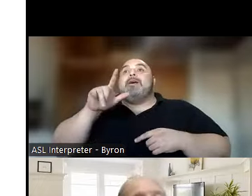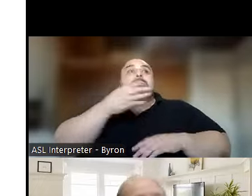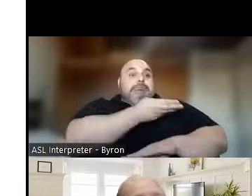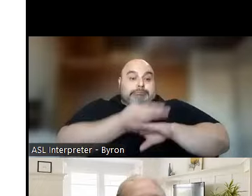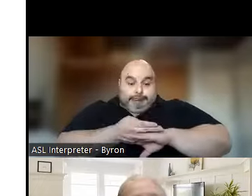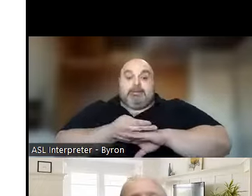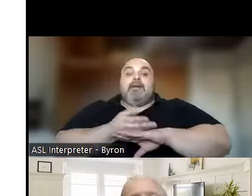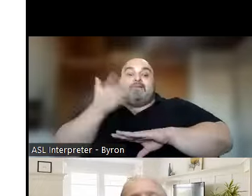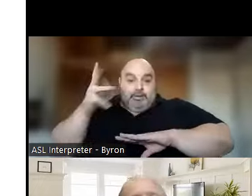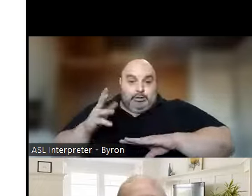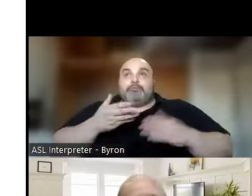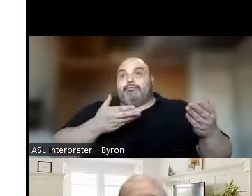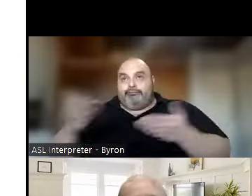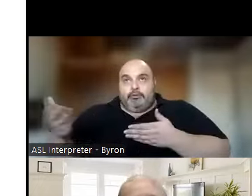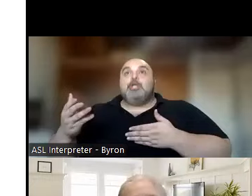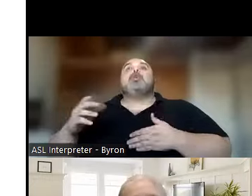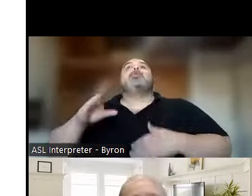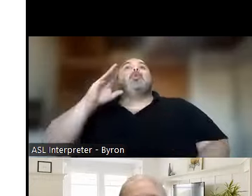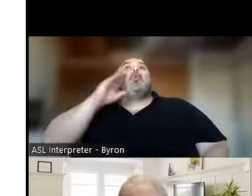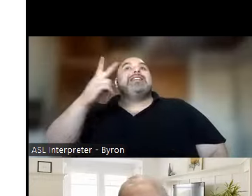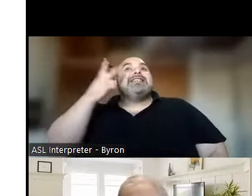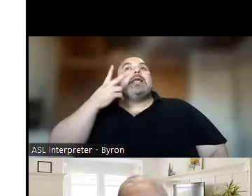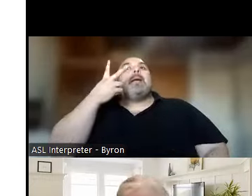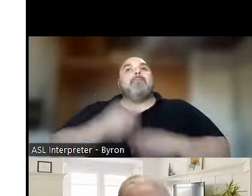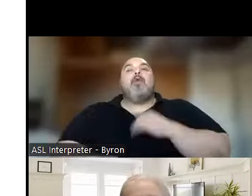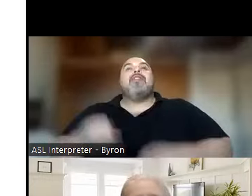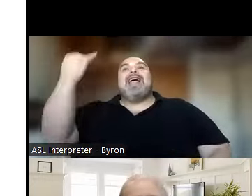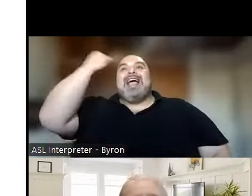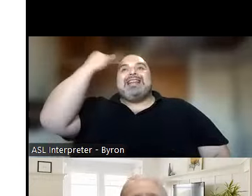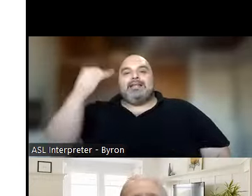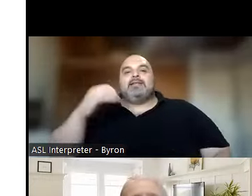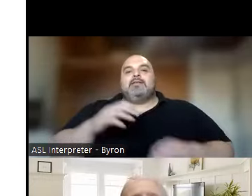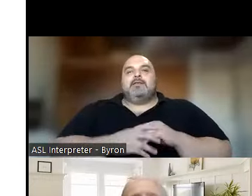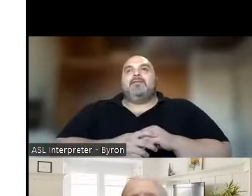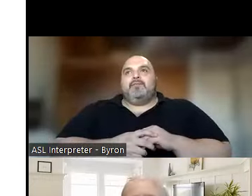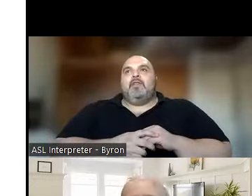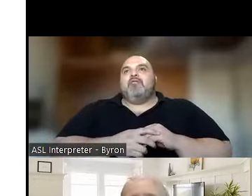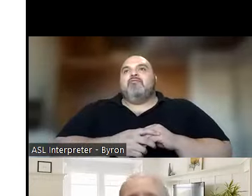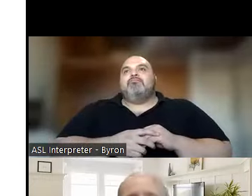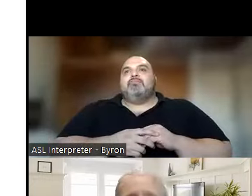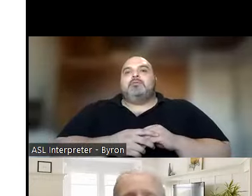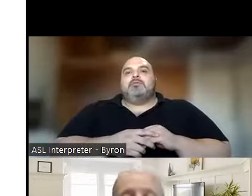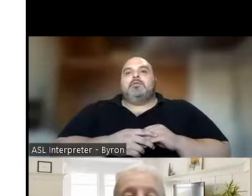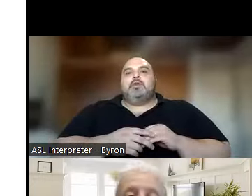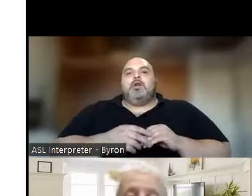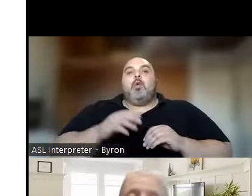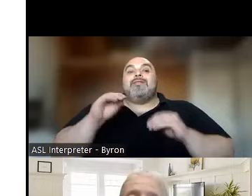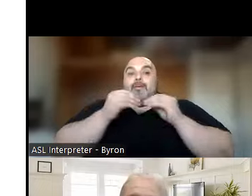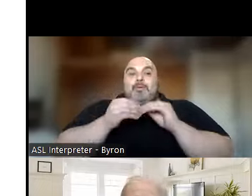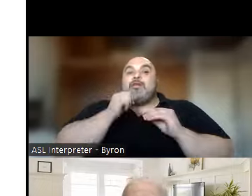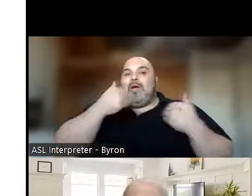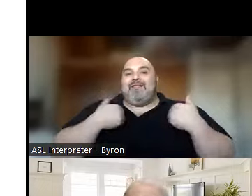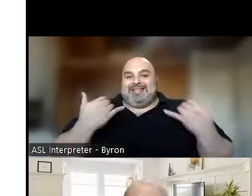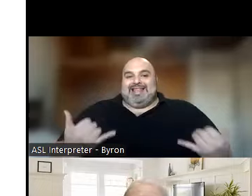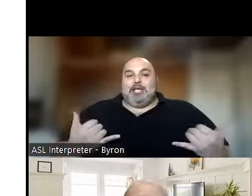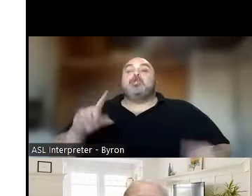will see both of these ideas as legislation with bill numbers. I just don't have that today. So the